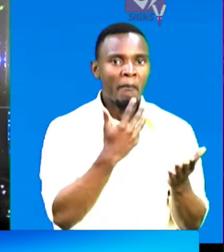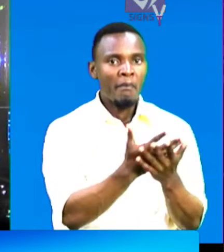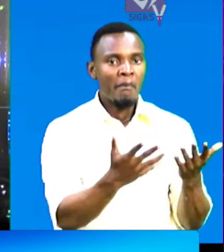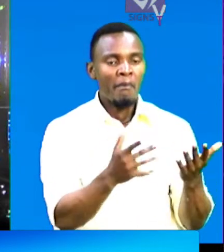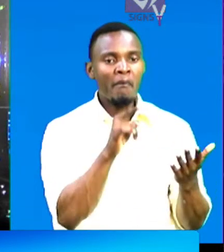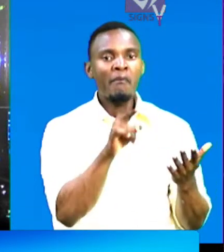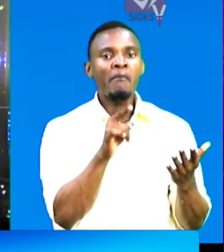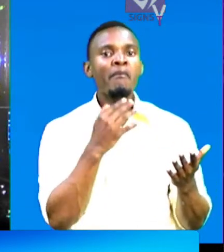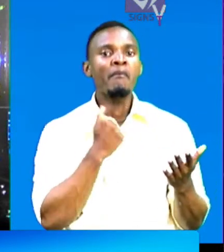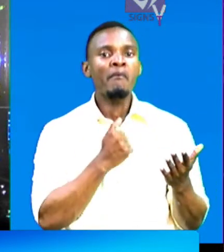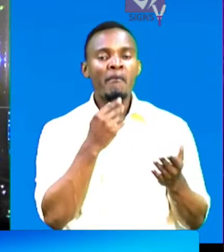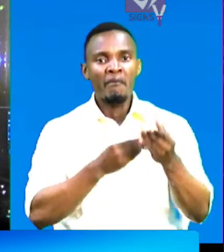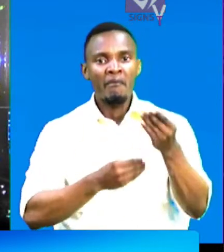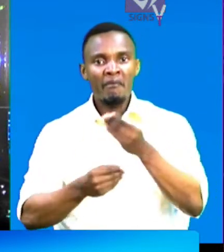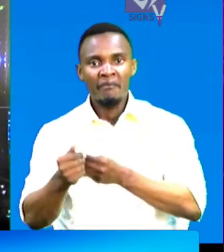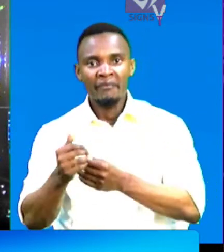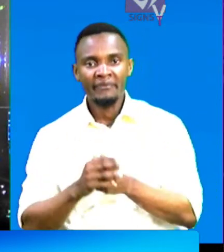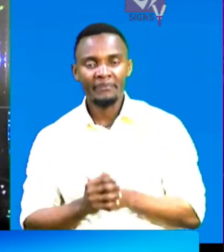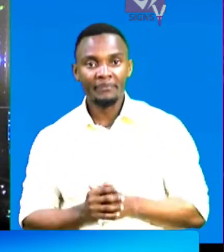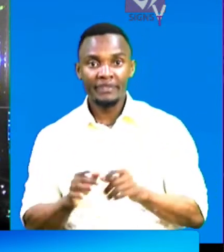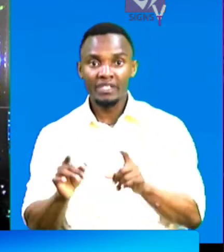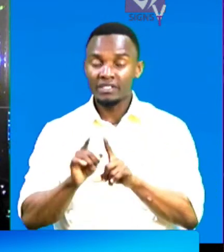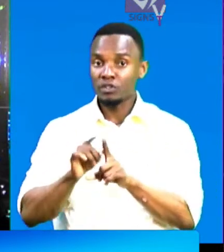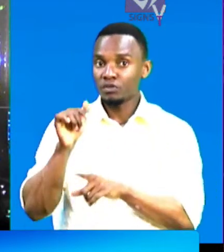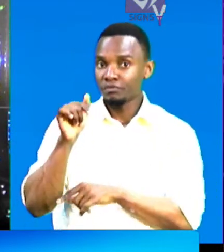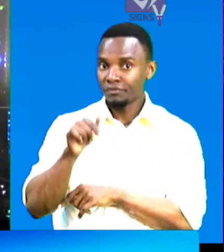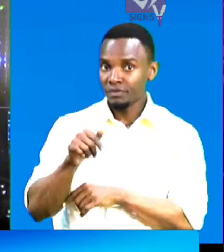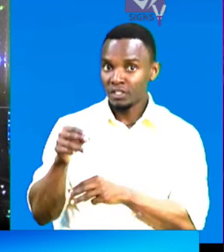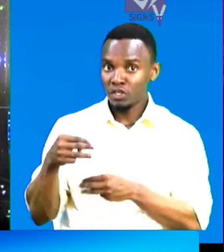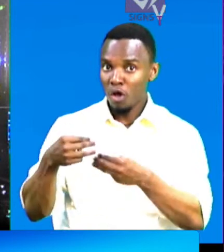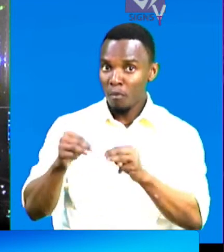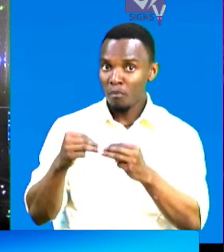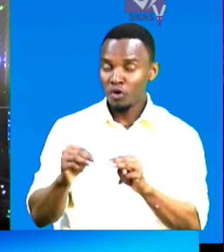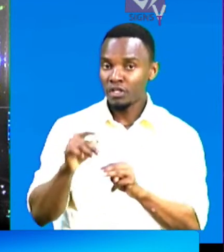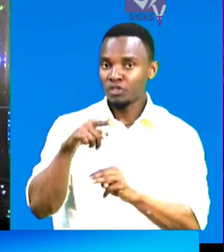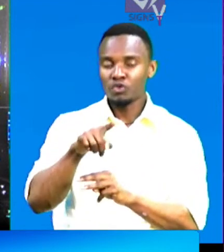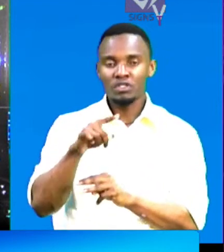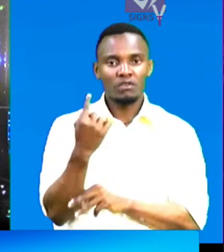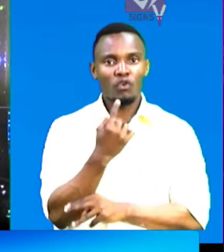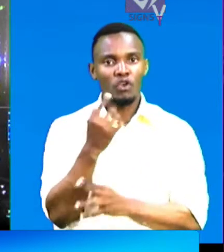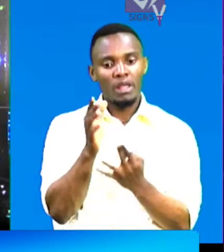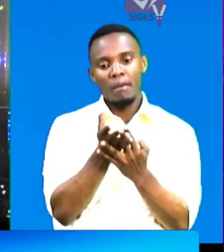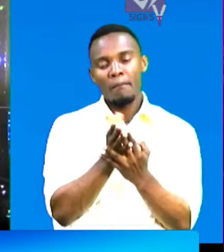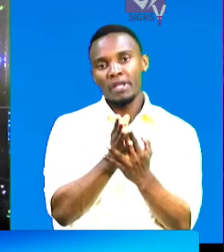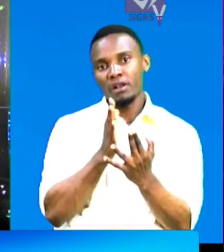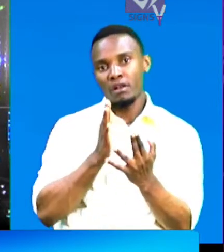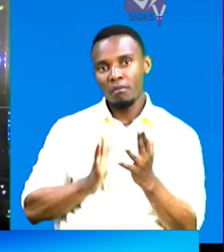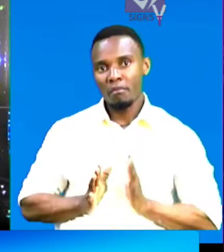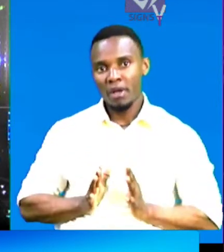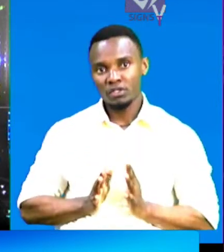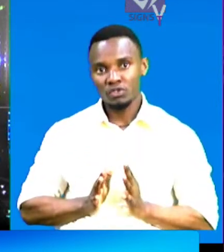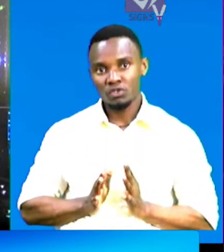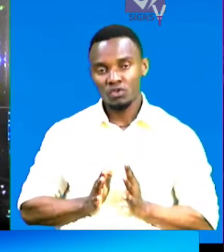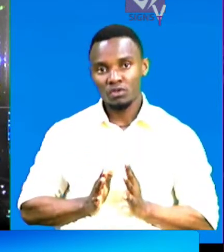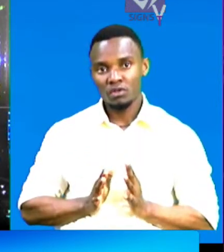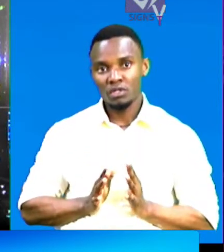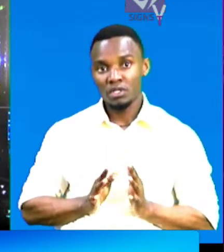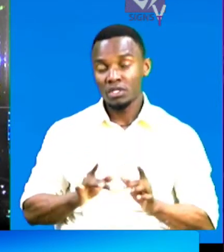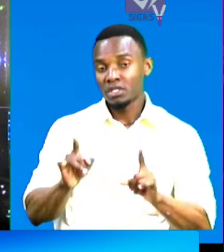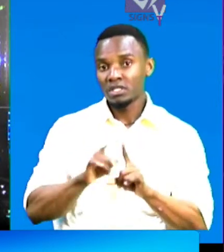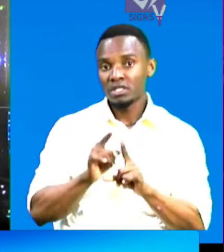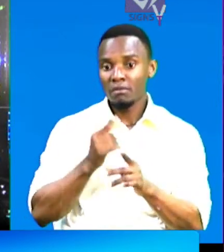to sell. In this model, you are a middleman while the merchandise